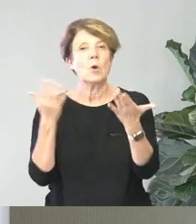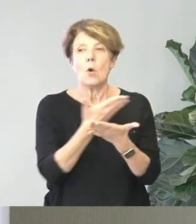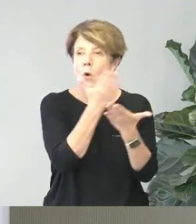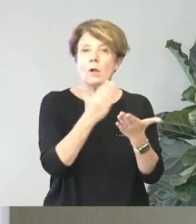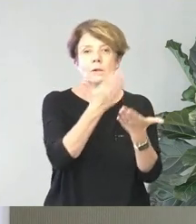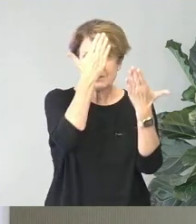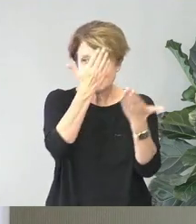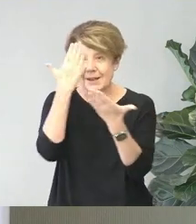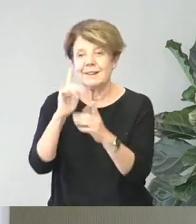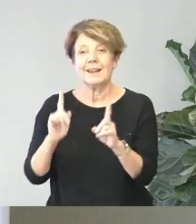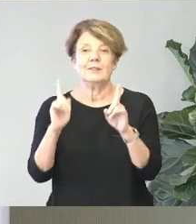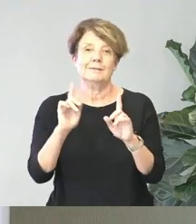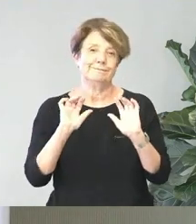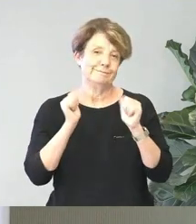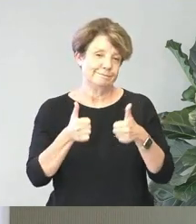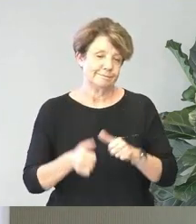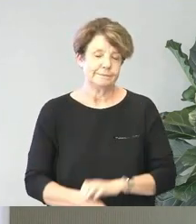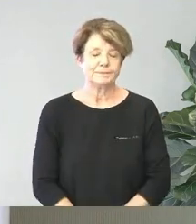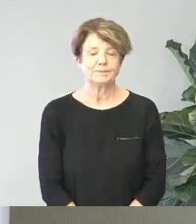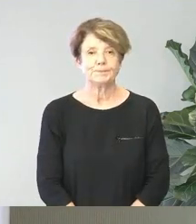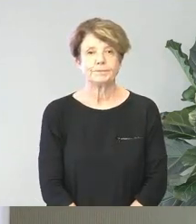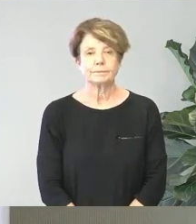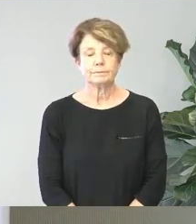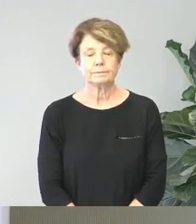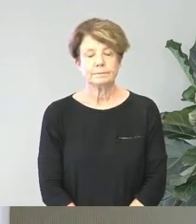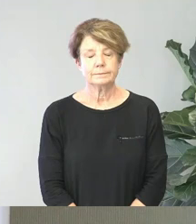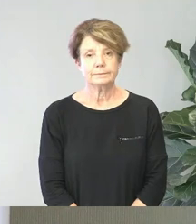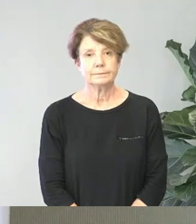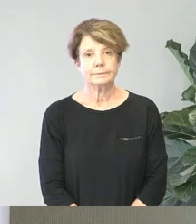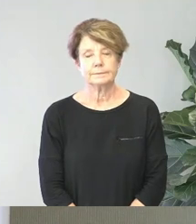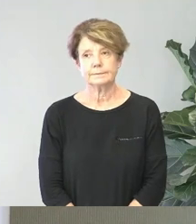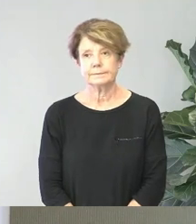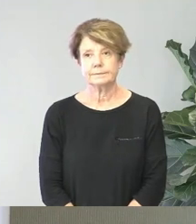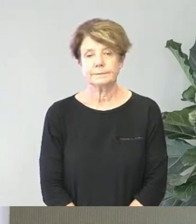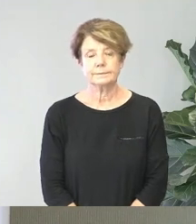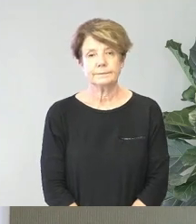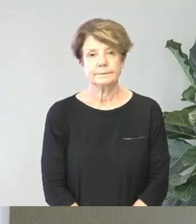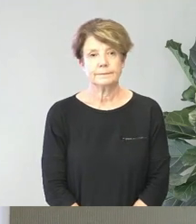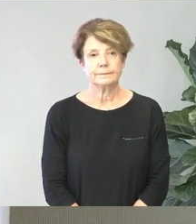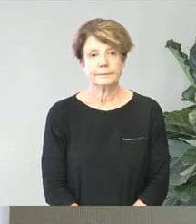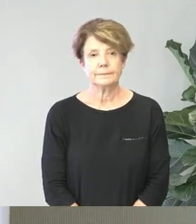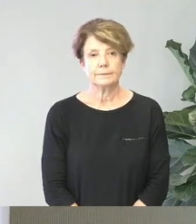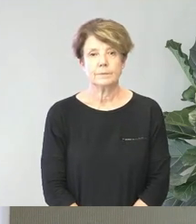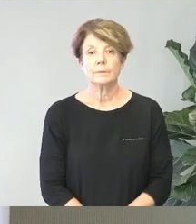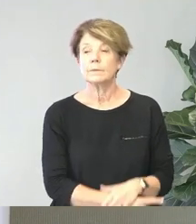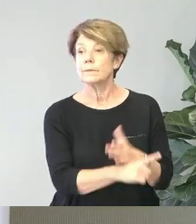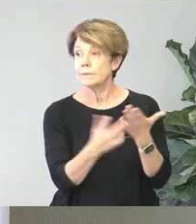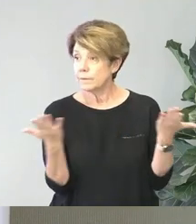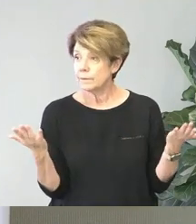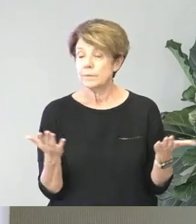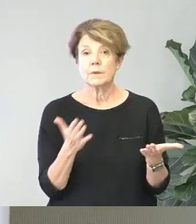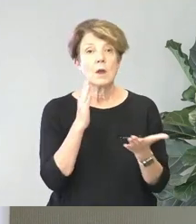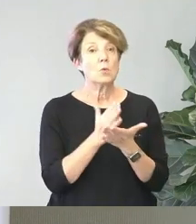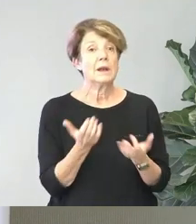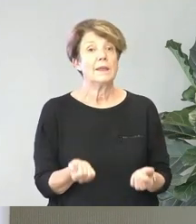that, which was great. And when you think about it, there is no GLBTIQA plus